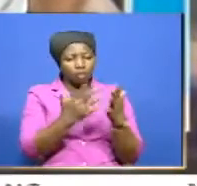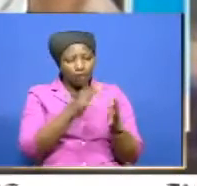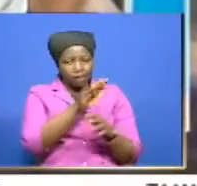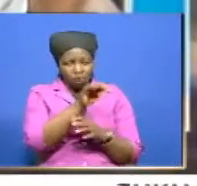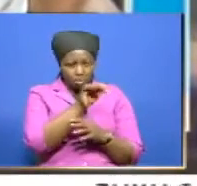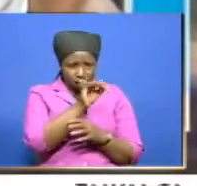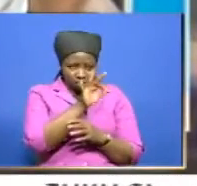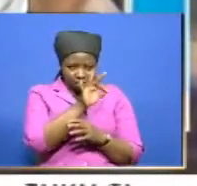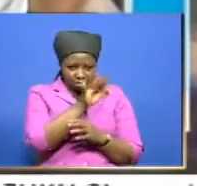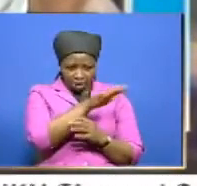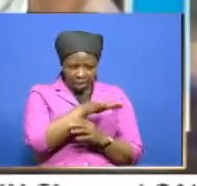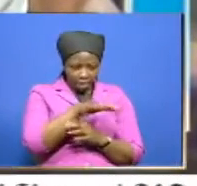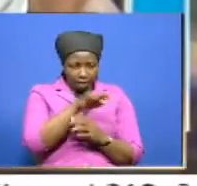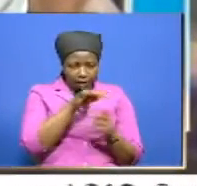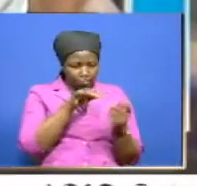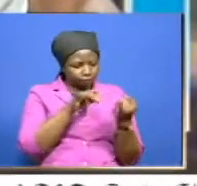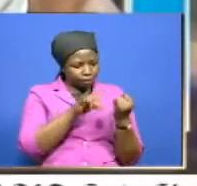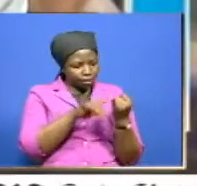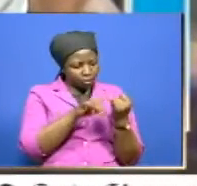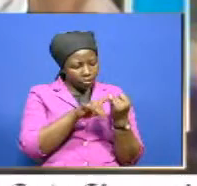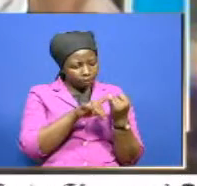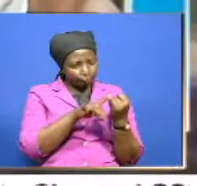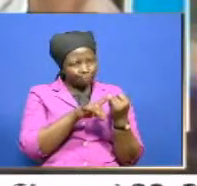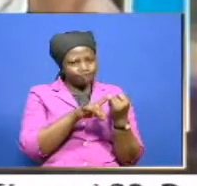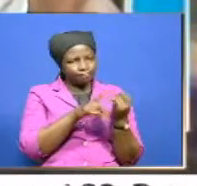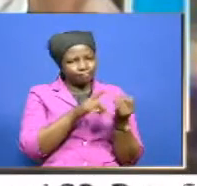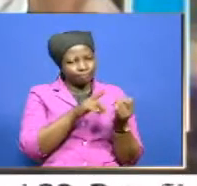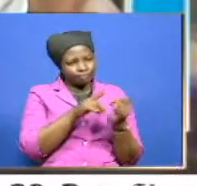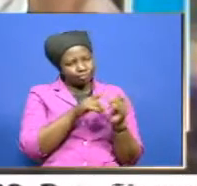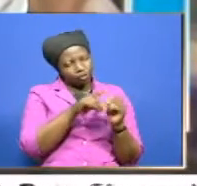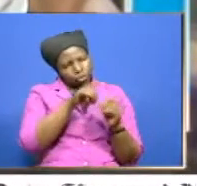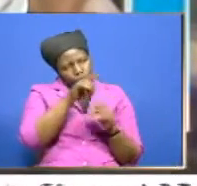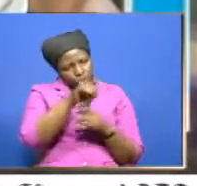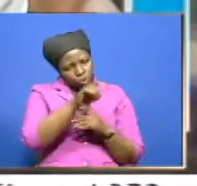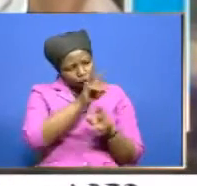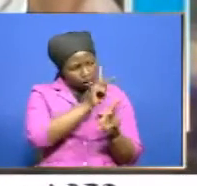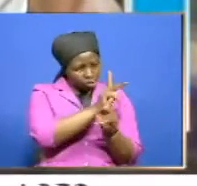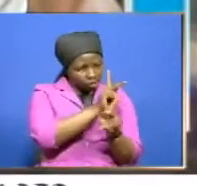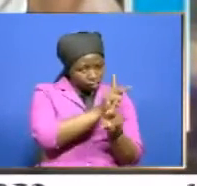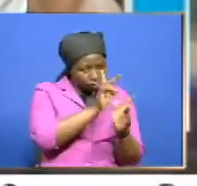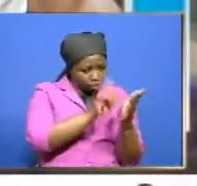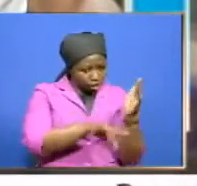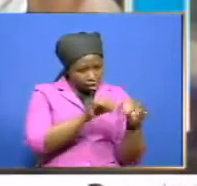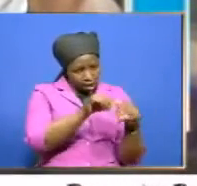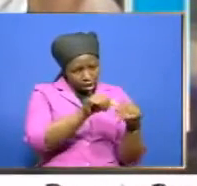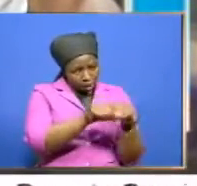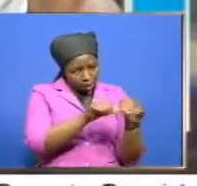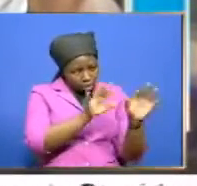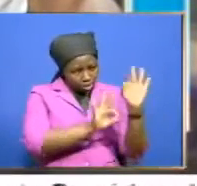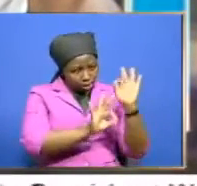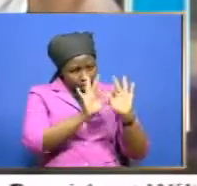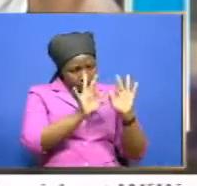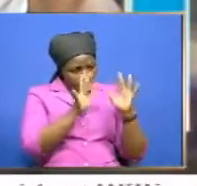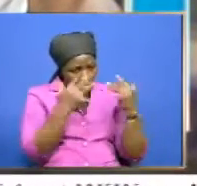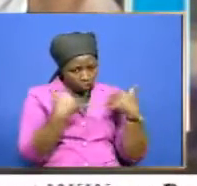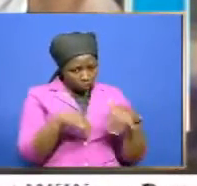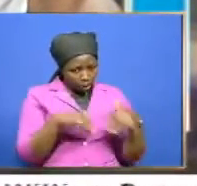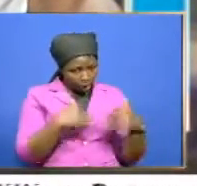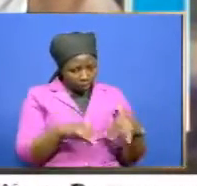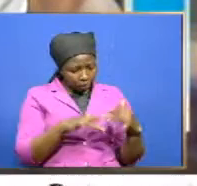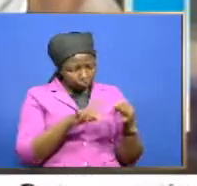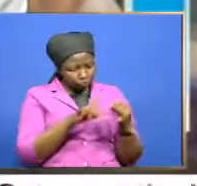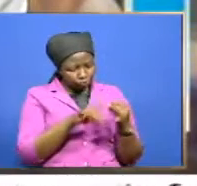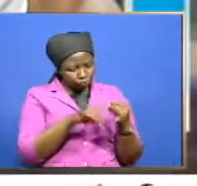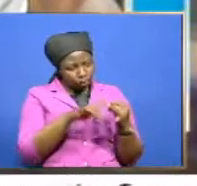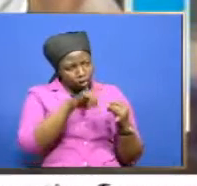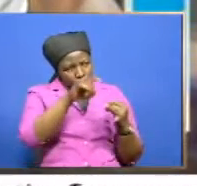three perspectives. Number one, what needs to be retained as far as the style of play is concerned, what